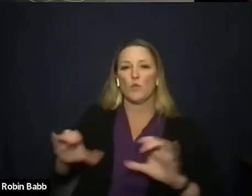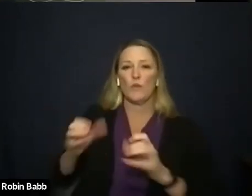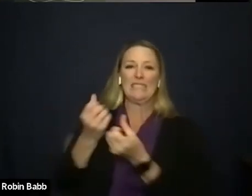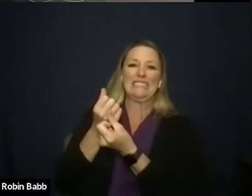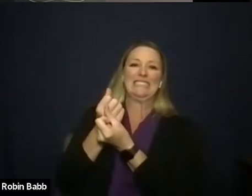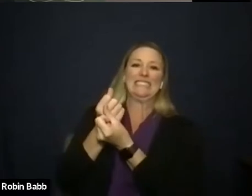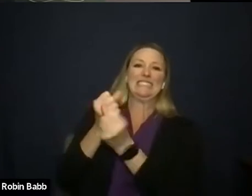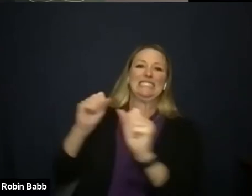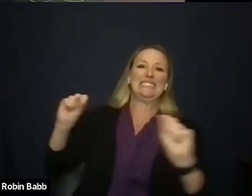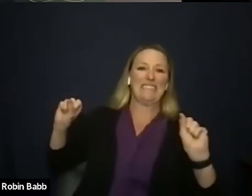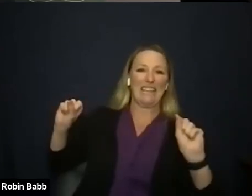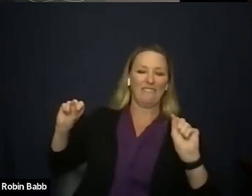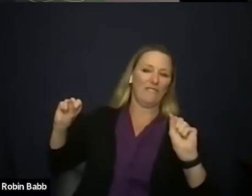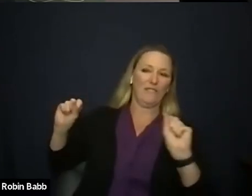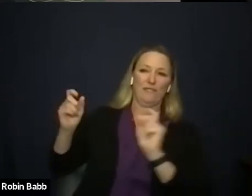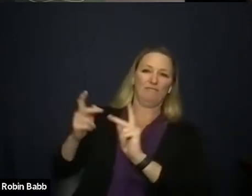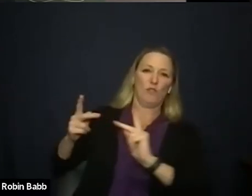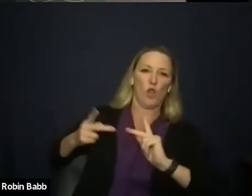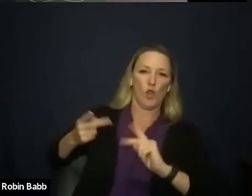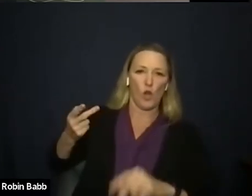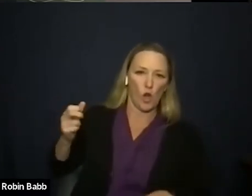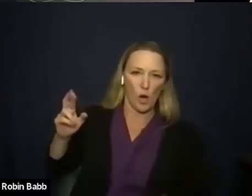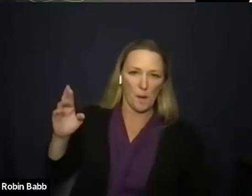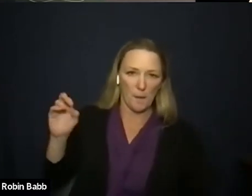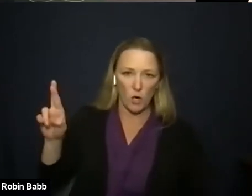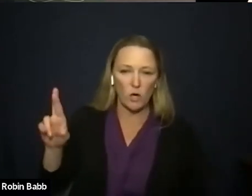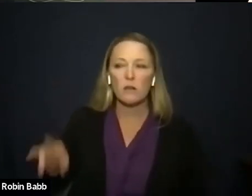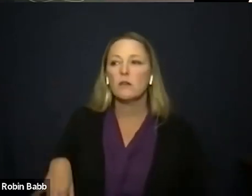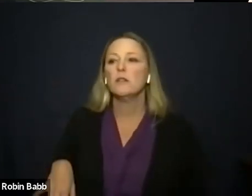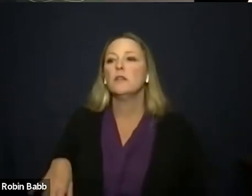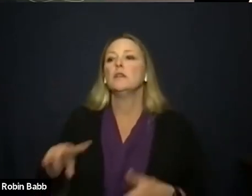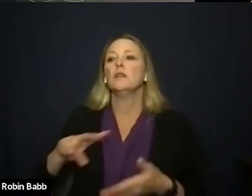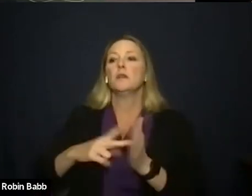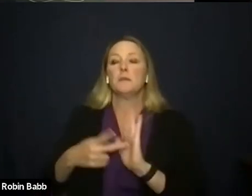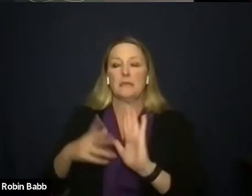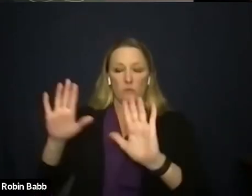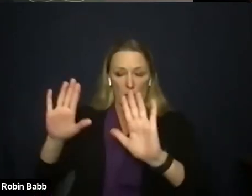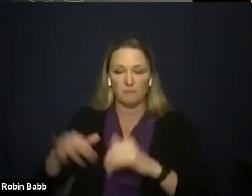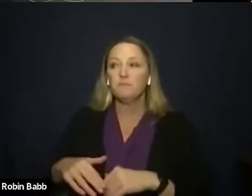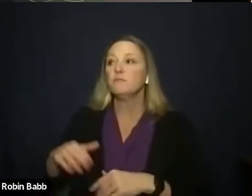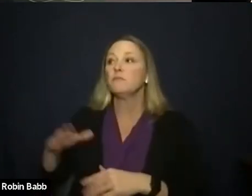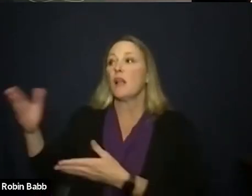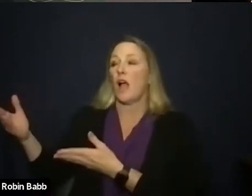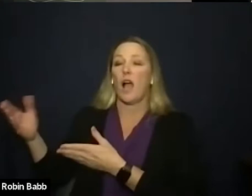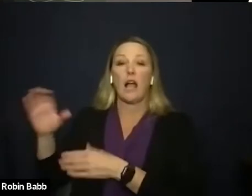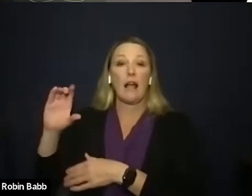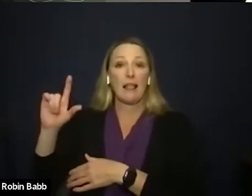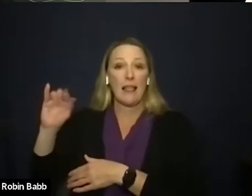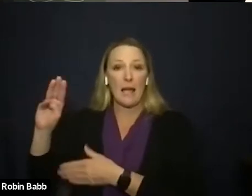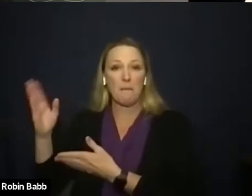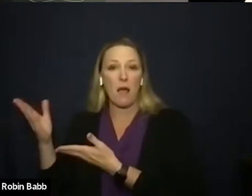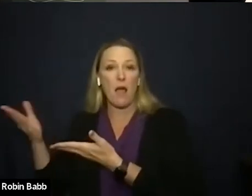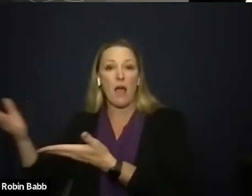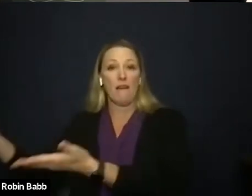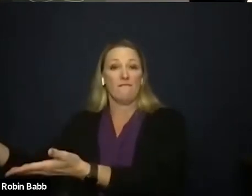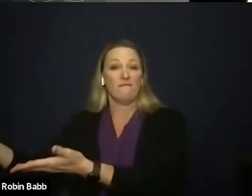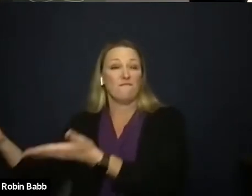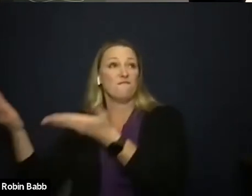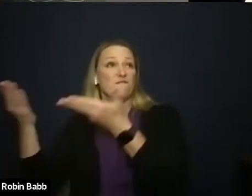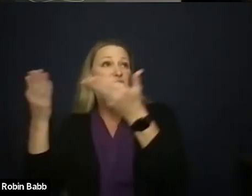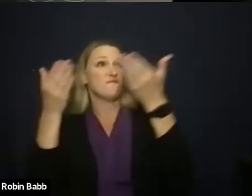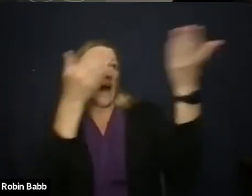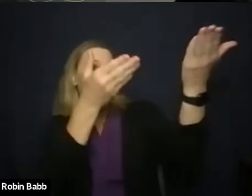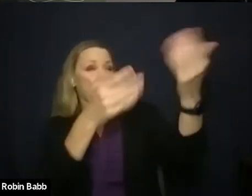if they promptly act after a claim is filed and within a very short period of time like 90